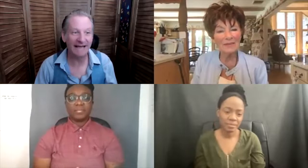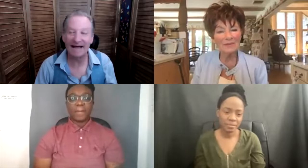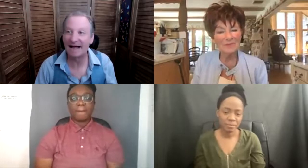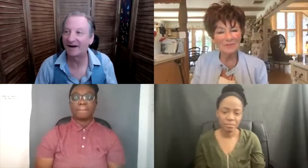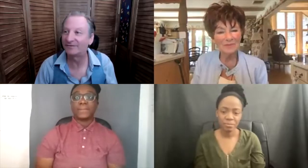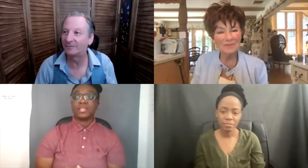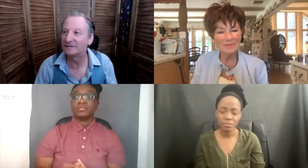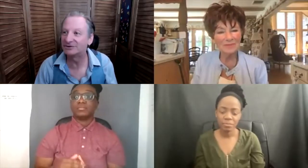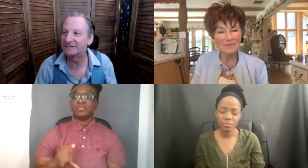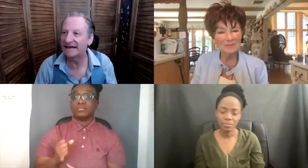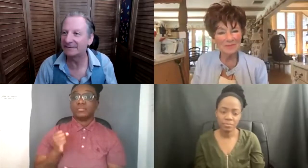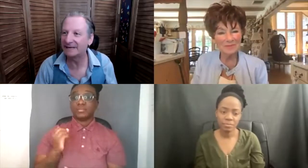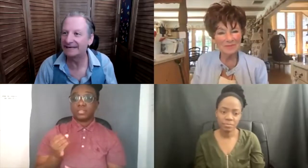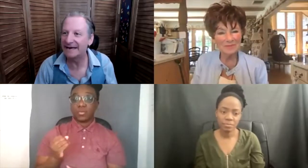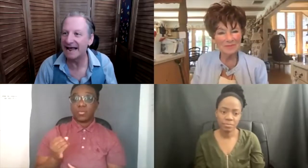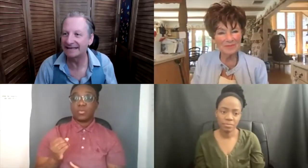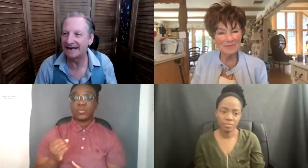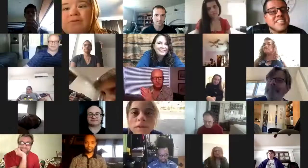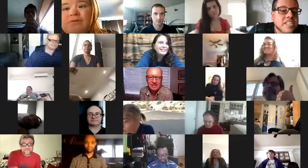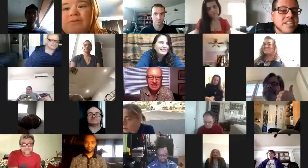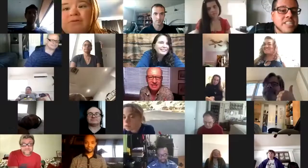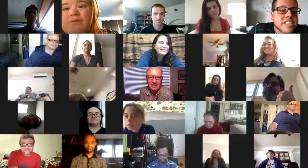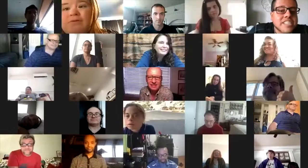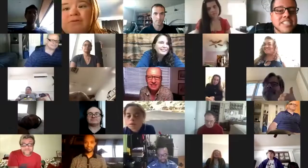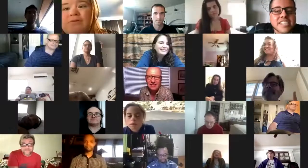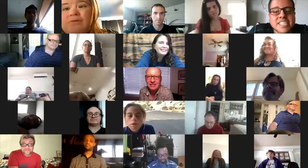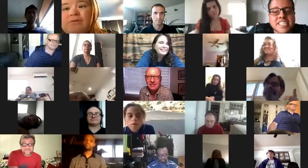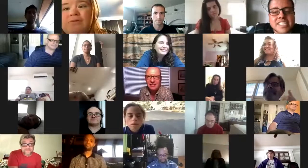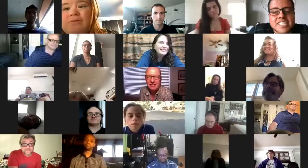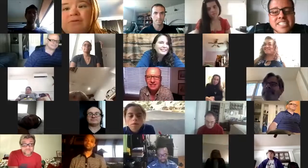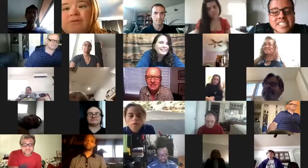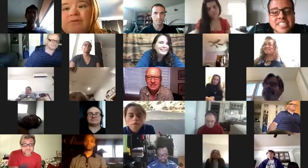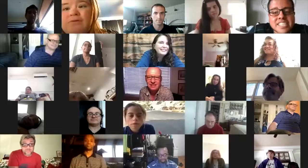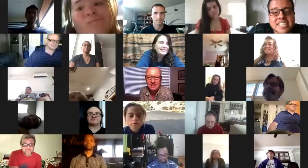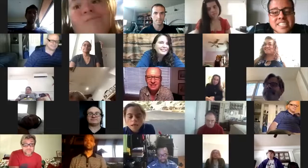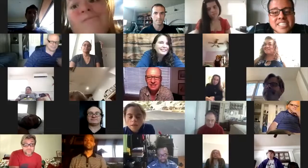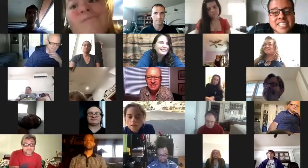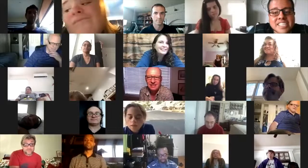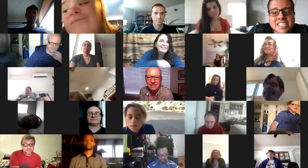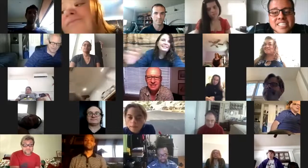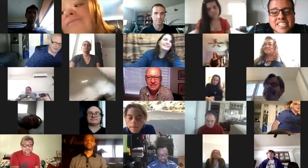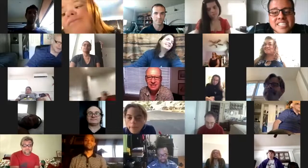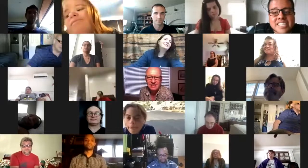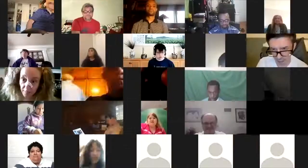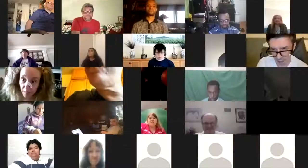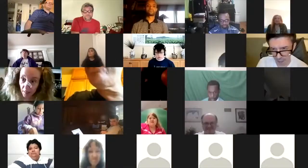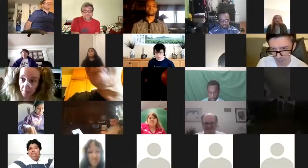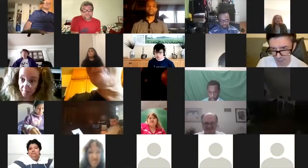we have Mr. Danny McNett next. Danny, are you here? Let's see. Raise your hand if you